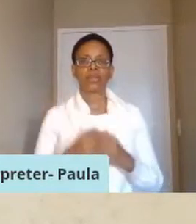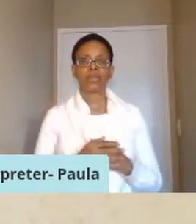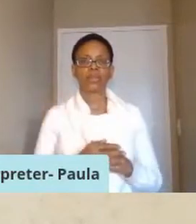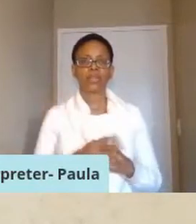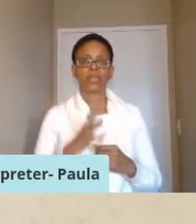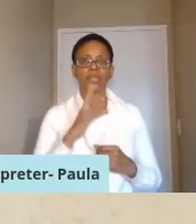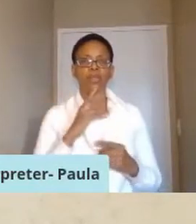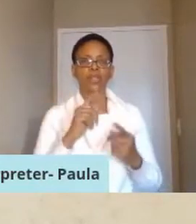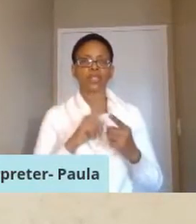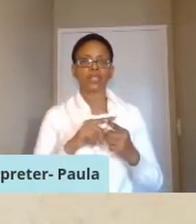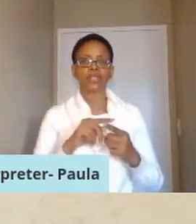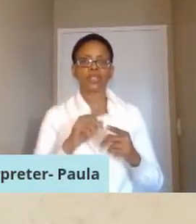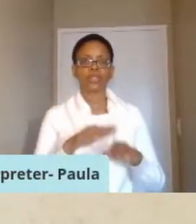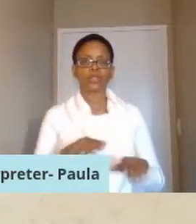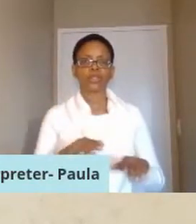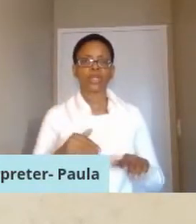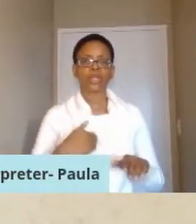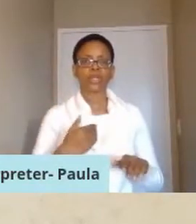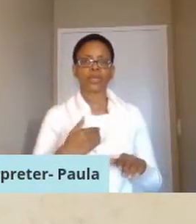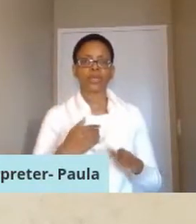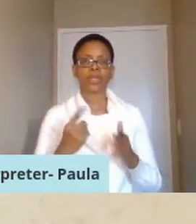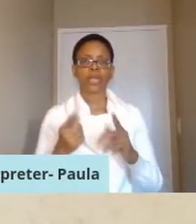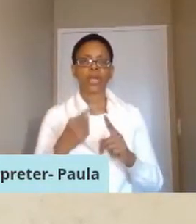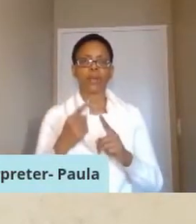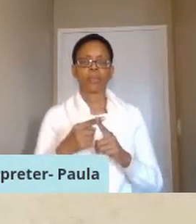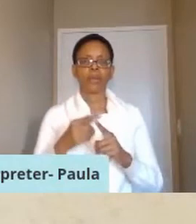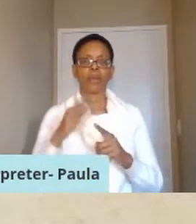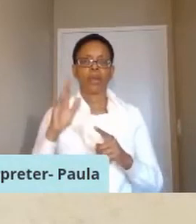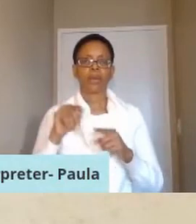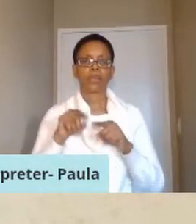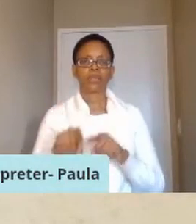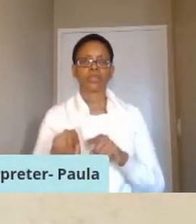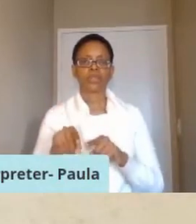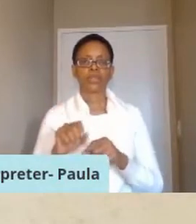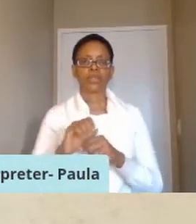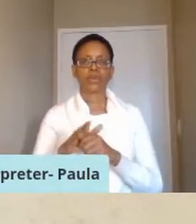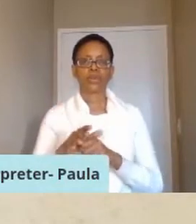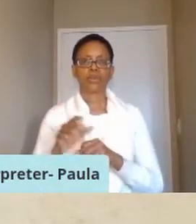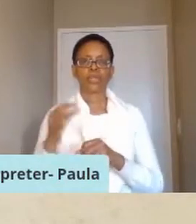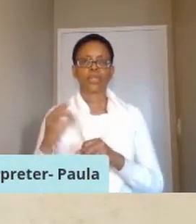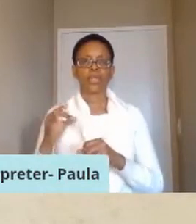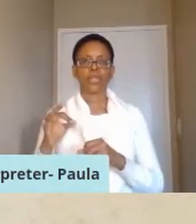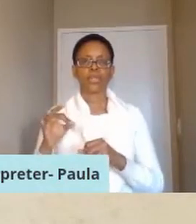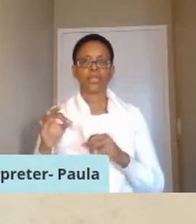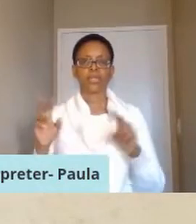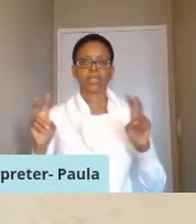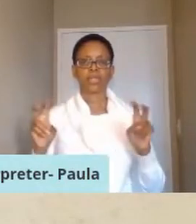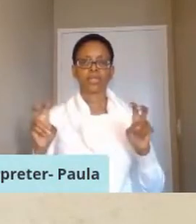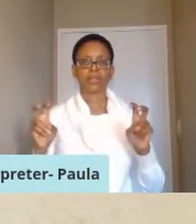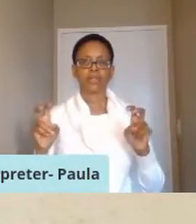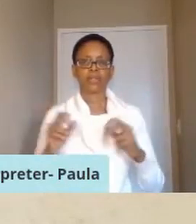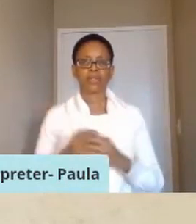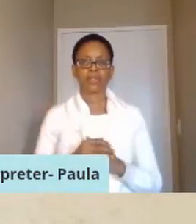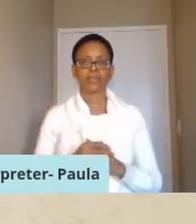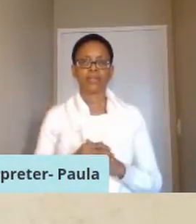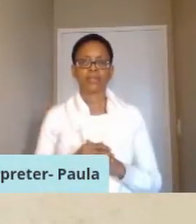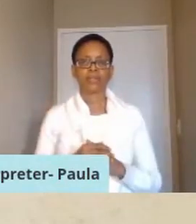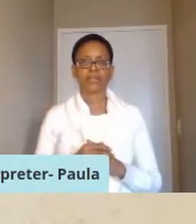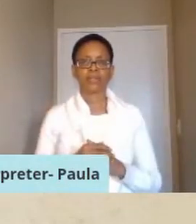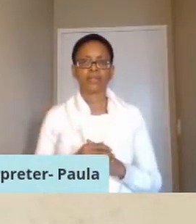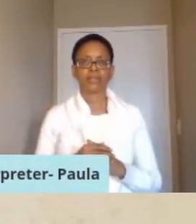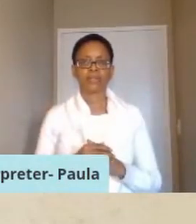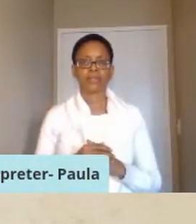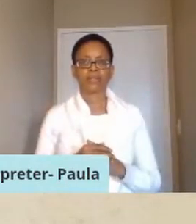to Children and Youth about God during COVID-19 pandemic, grounded by the directions of